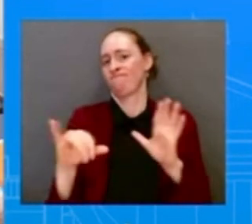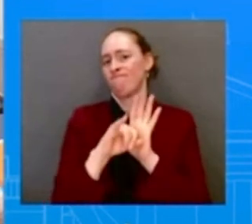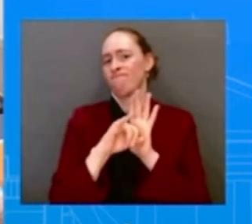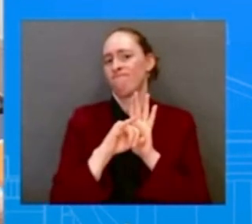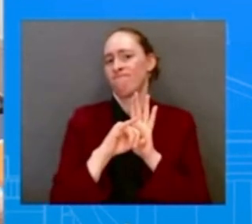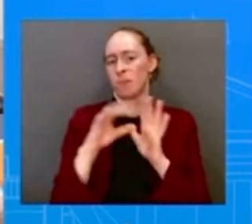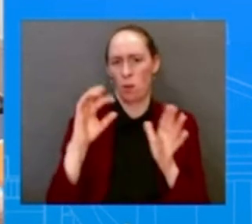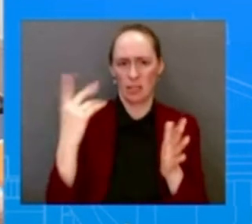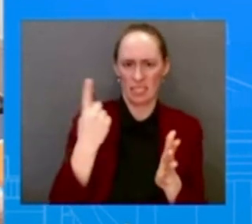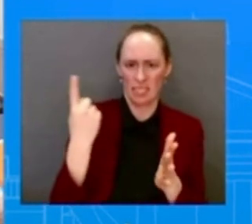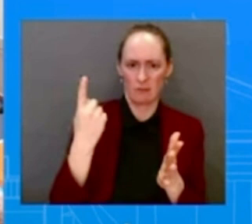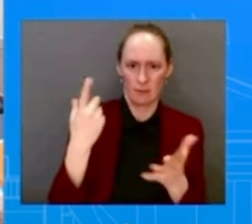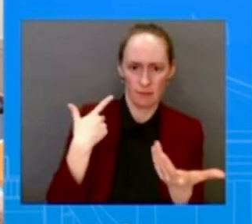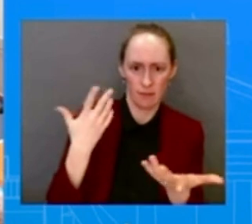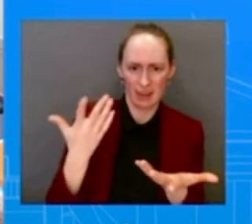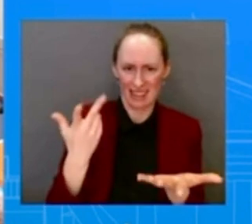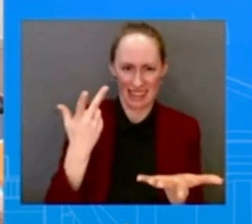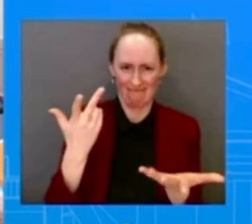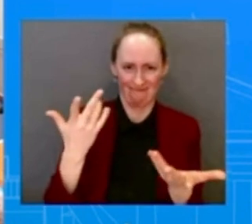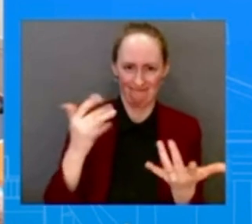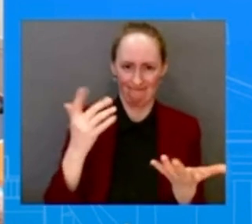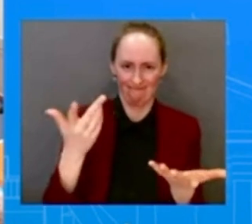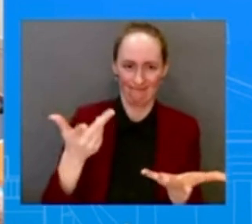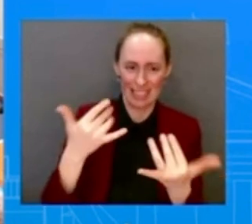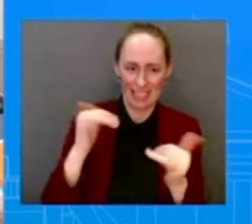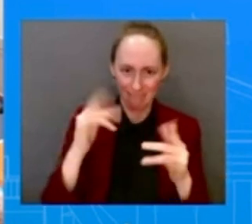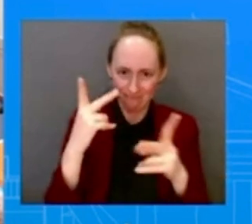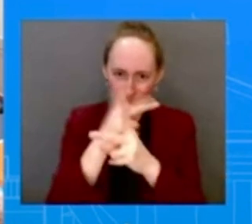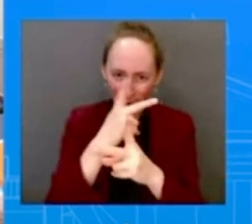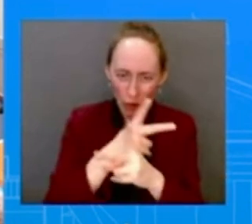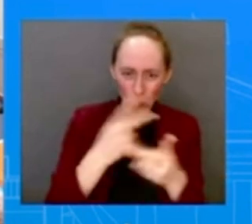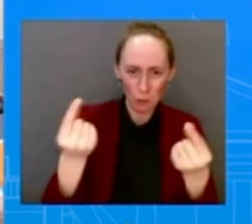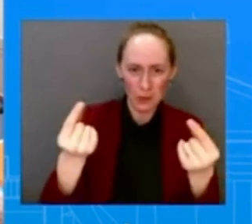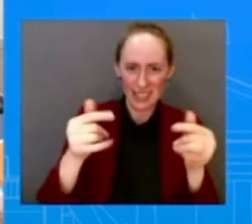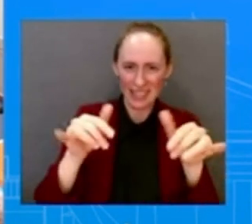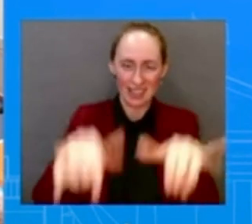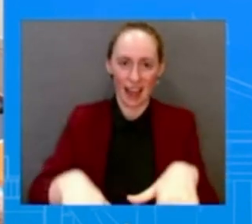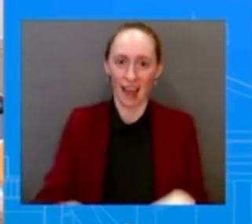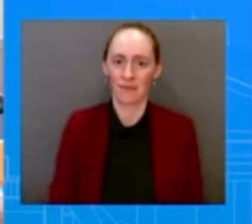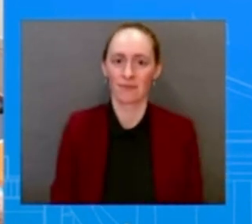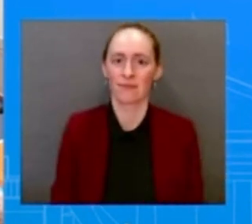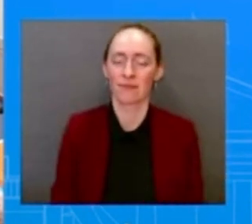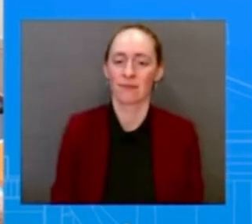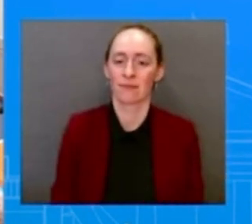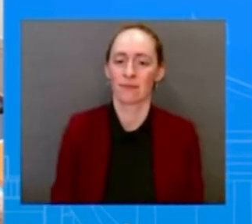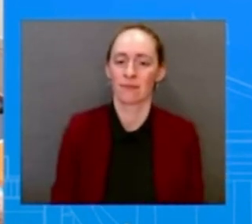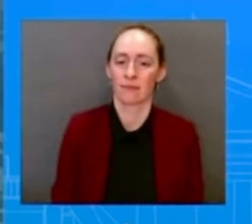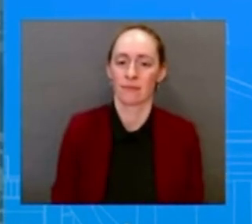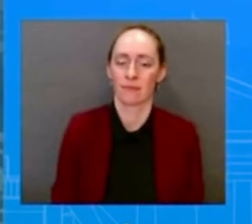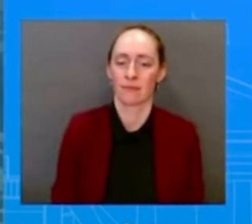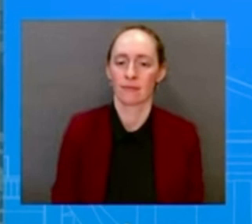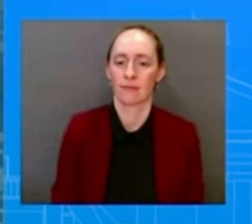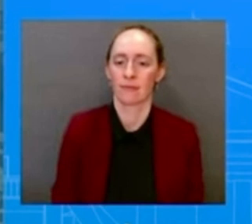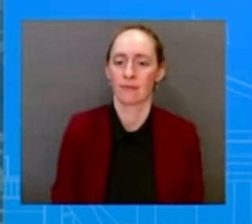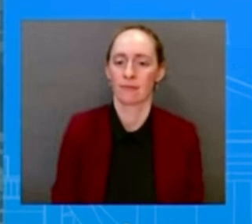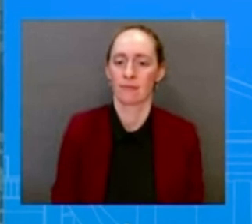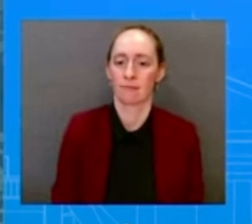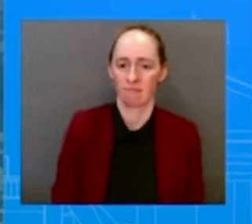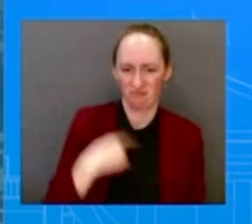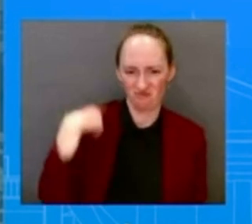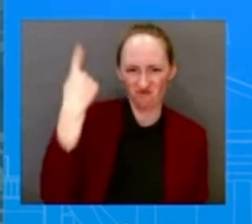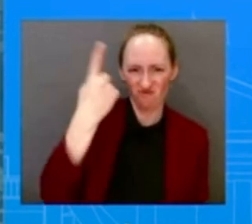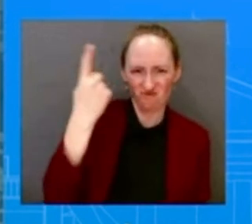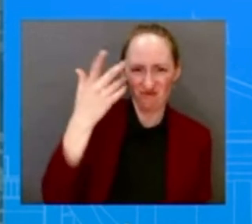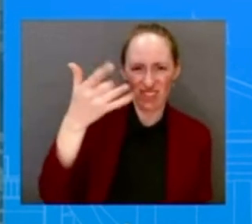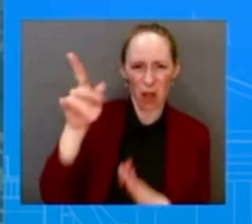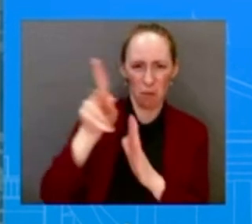unidentified aircraft are over U.S. territory, that it is likely the president will choose to shoot it down? The president will always act in the best interest of